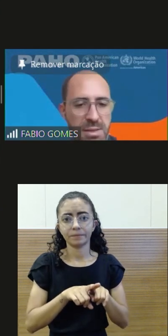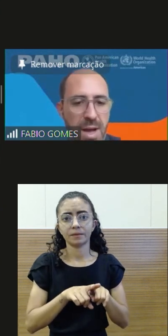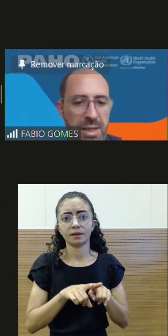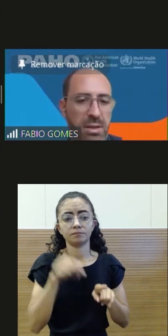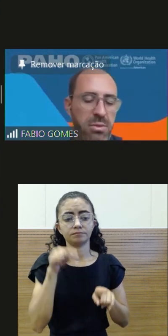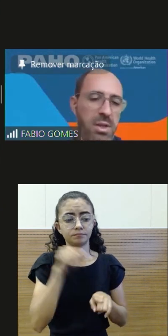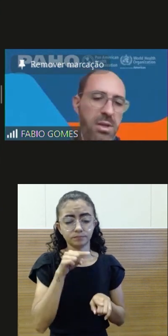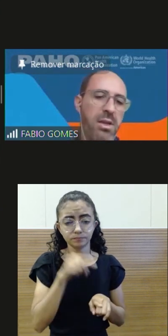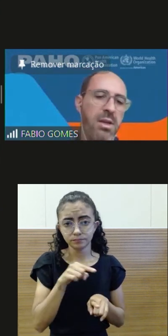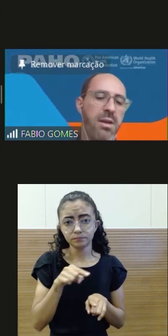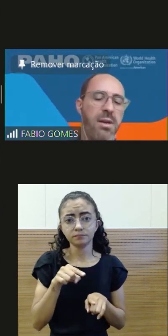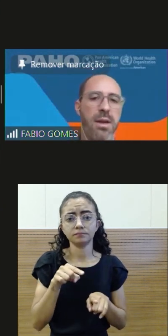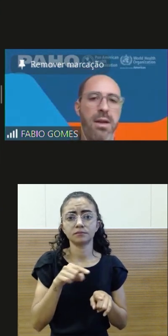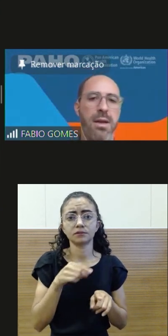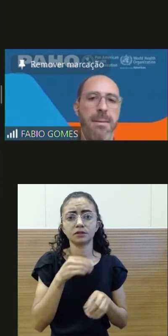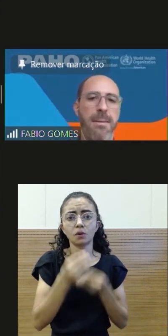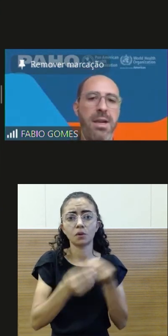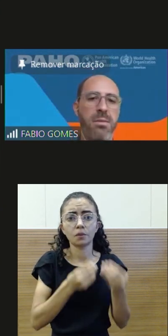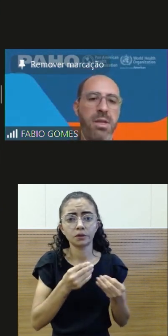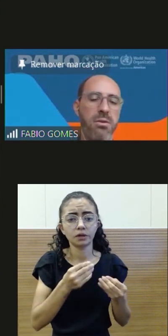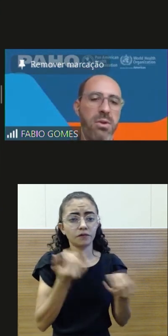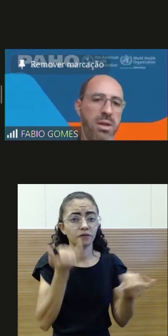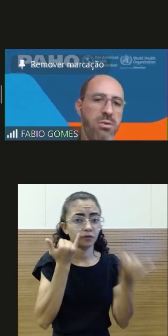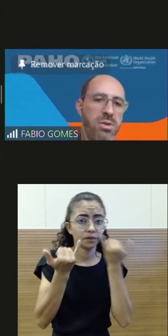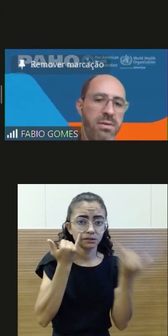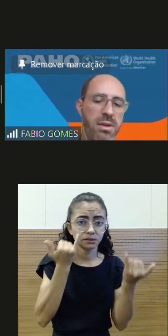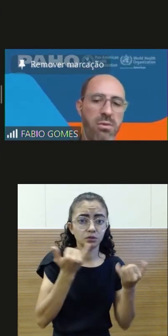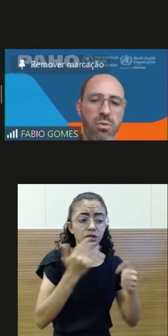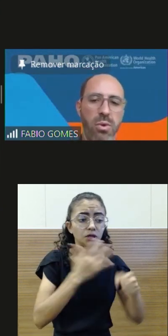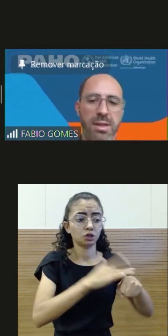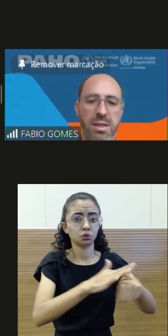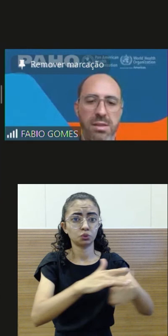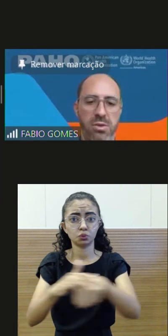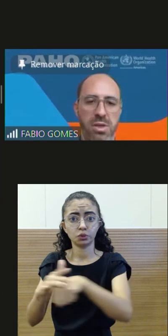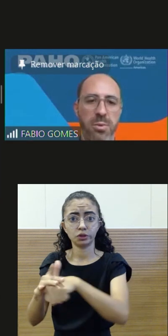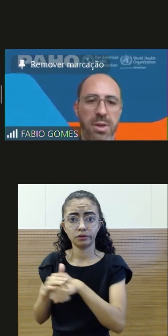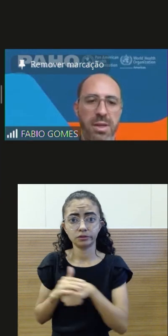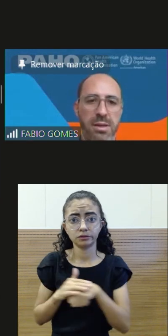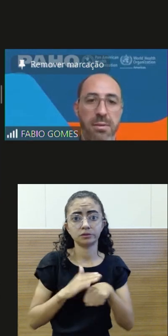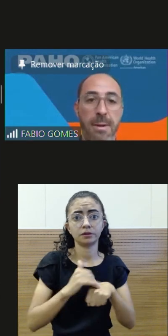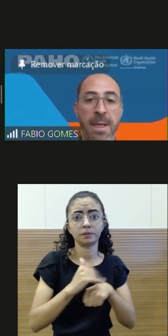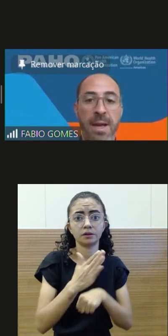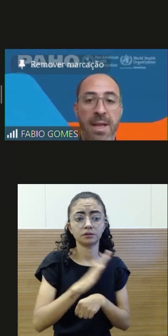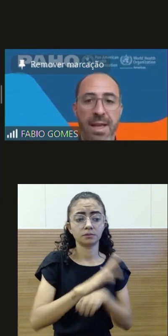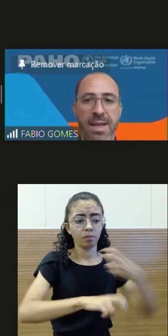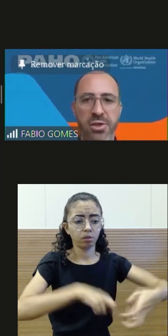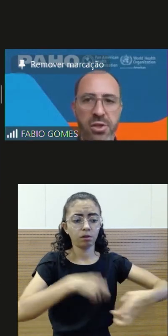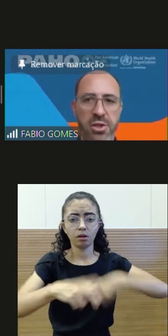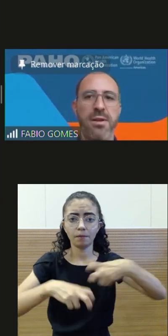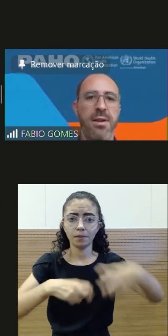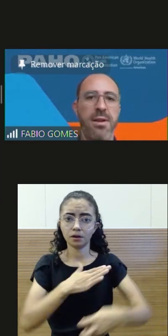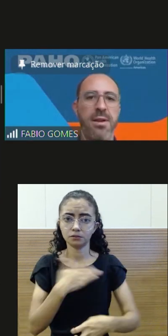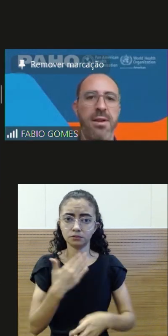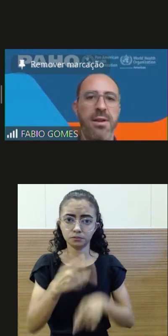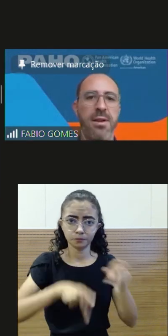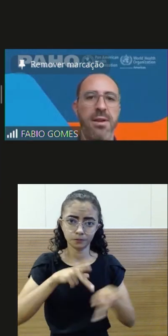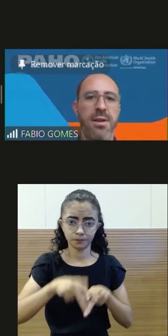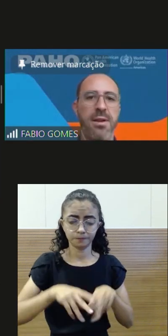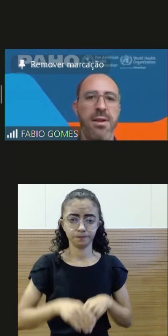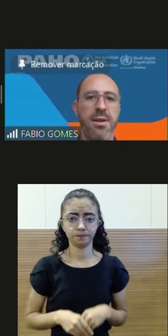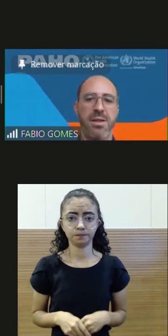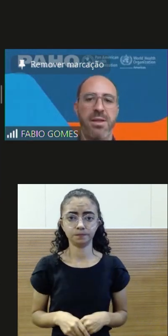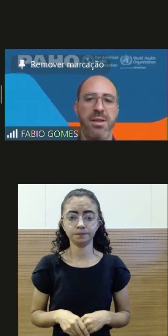that are associated to those that most kill and eliminate years of life of